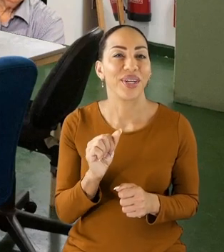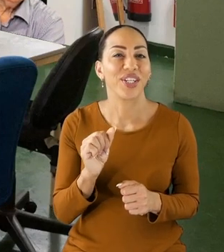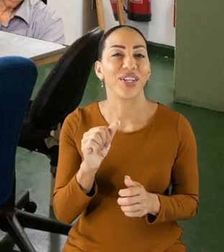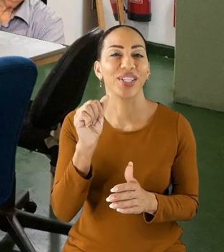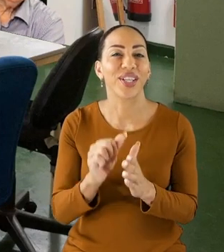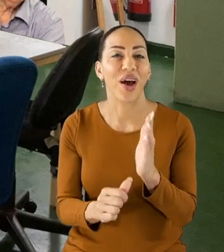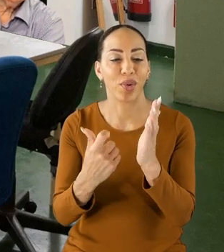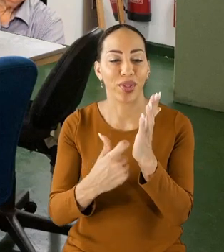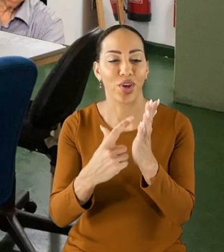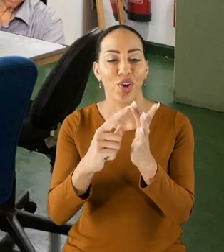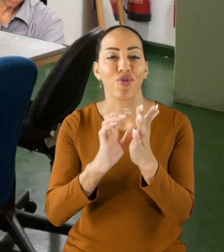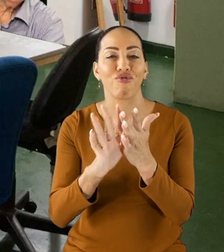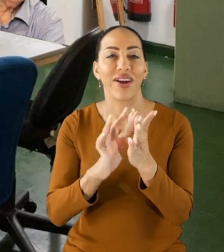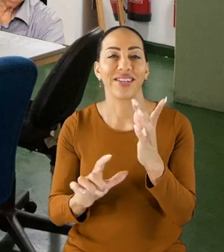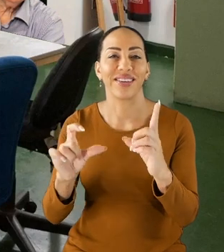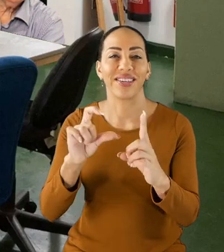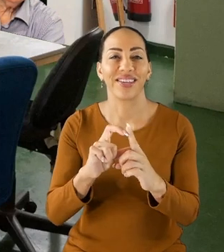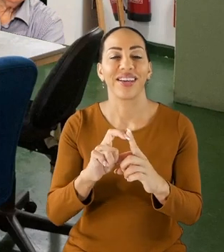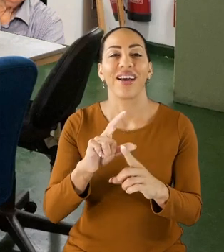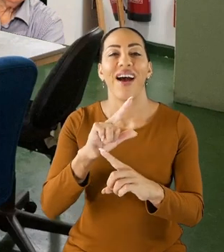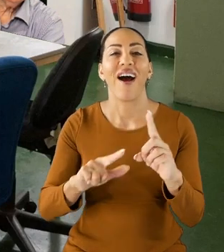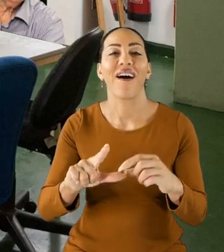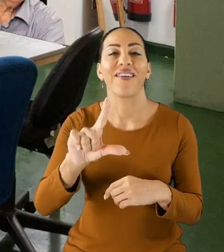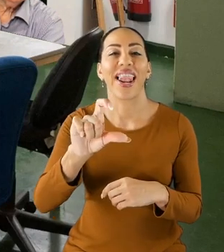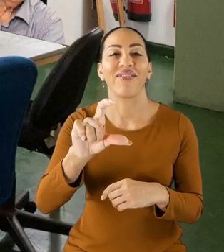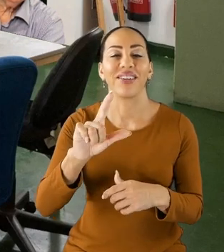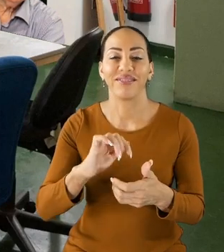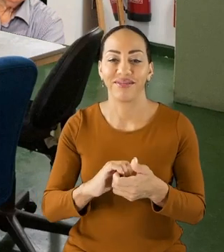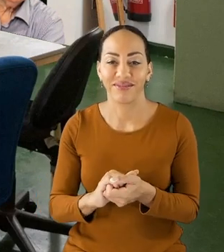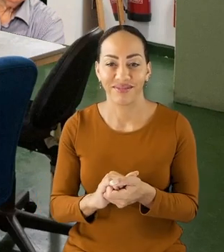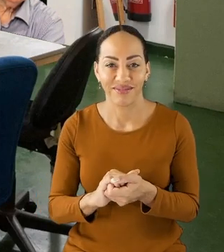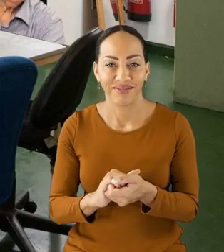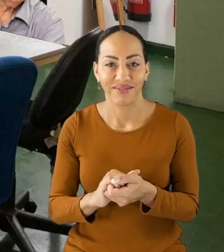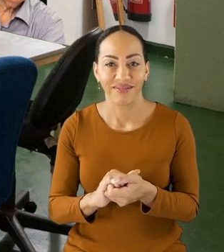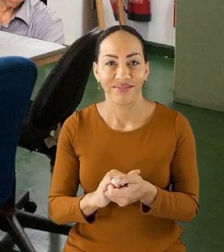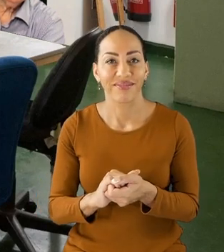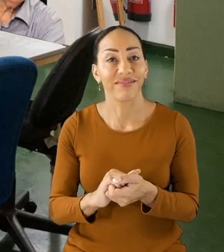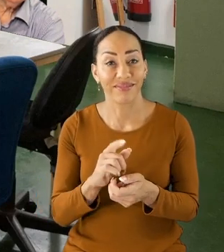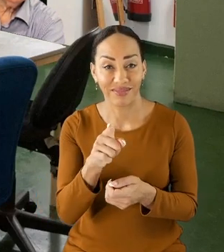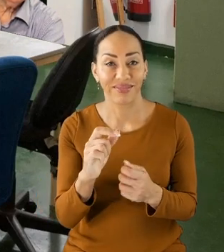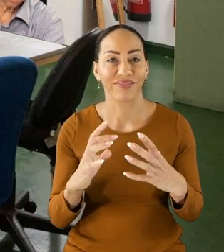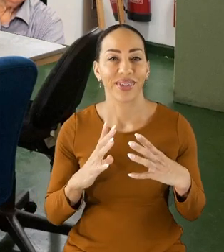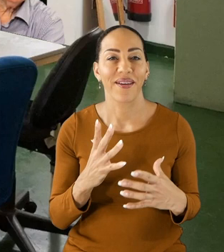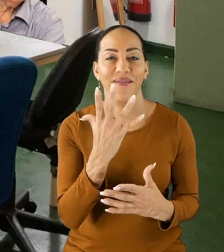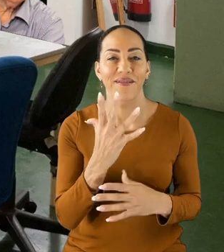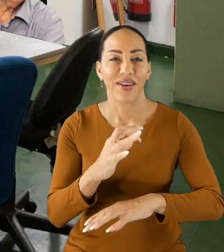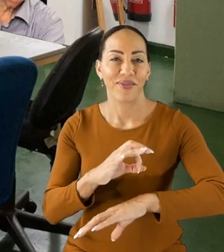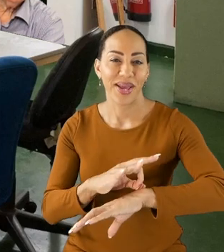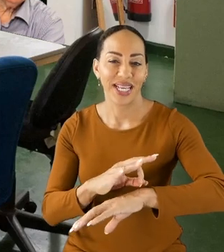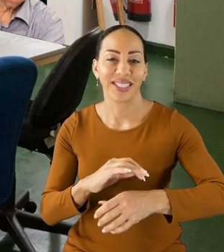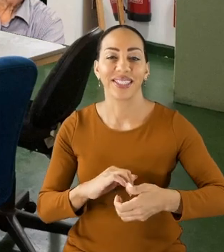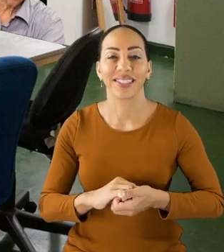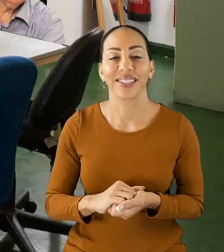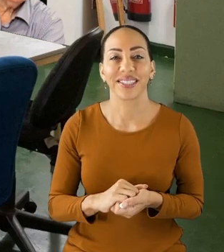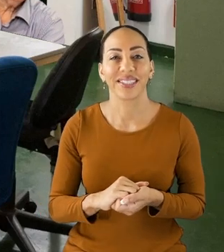going to start back with Richard at 11:30. I'm wondering if we can just come back, just take 5 minutes. We'll